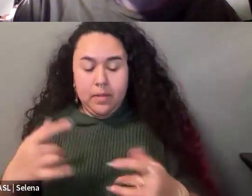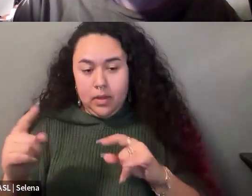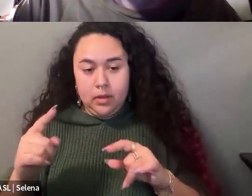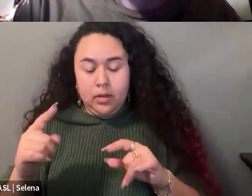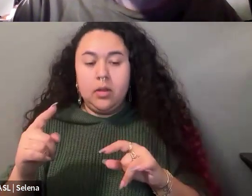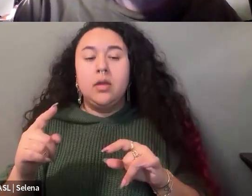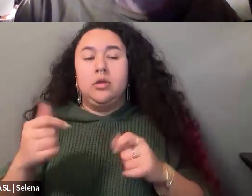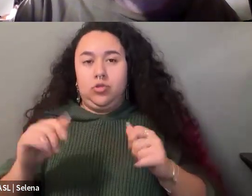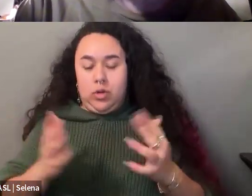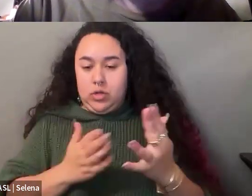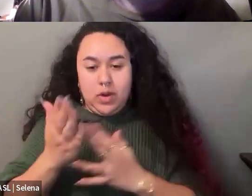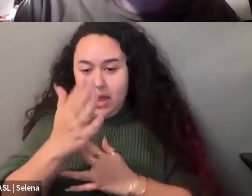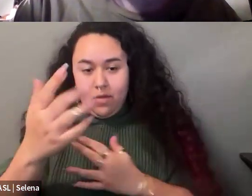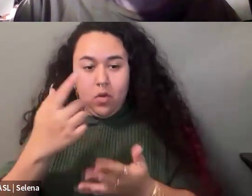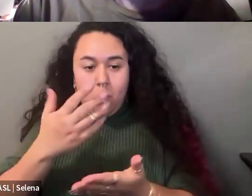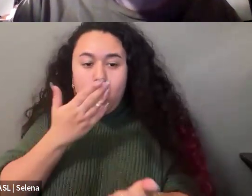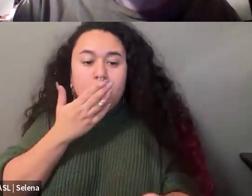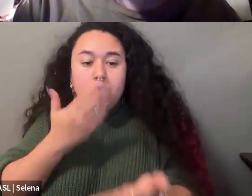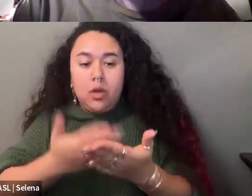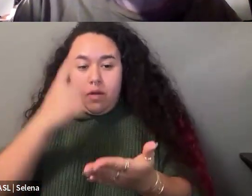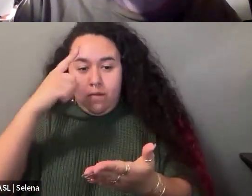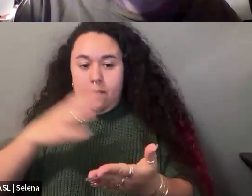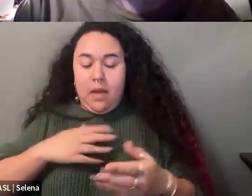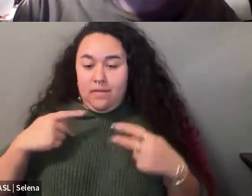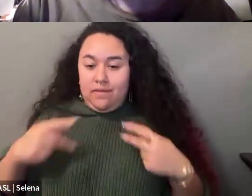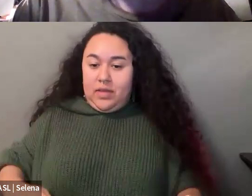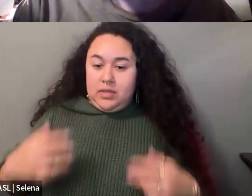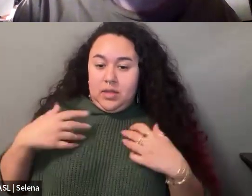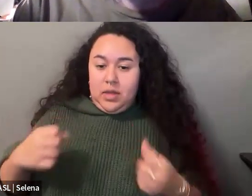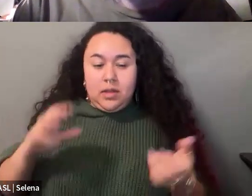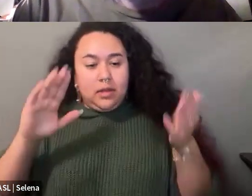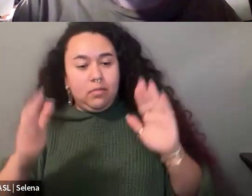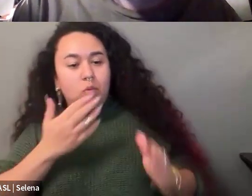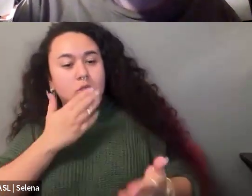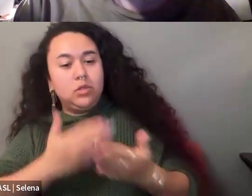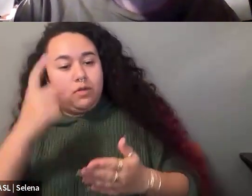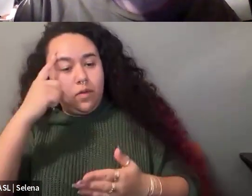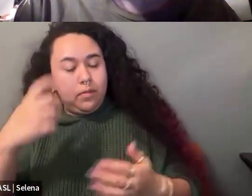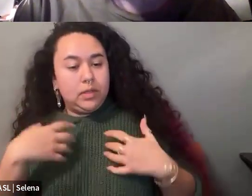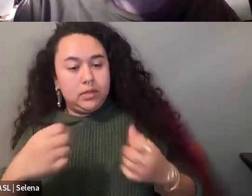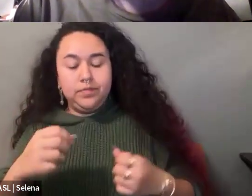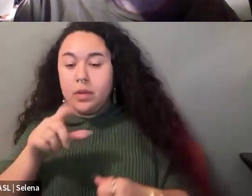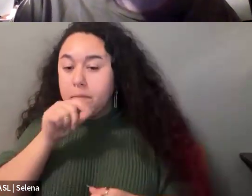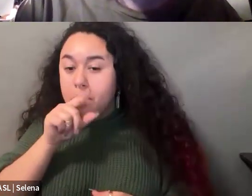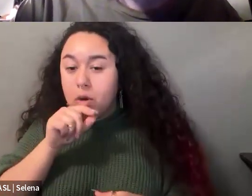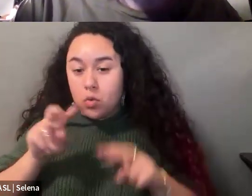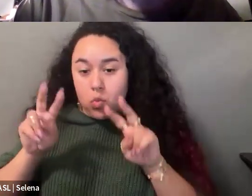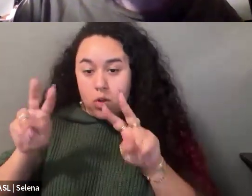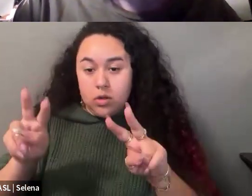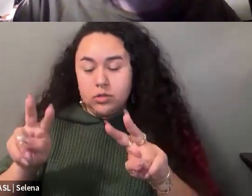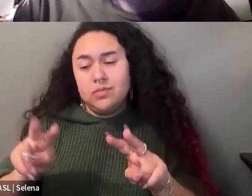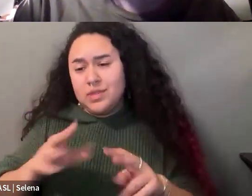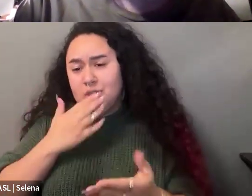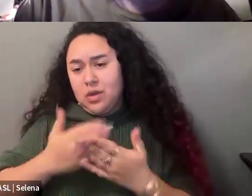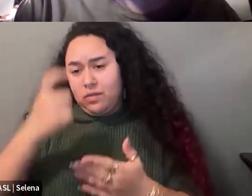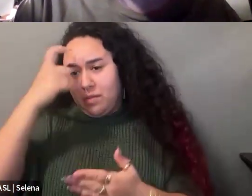of navigate what is good for my physical health versus what is good for my mental health, because birding is good for my mental health,